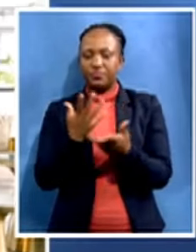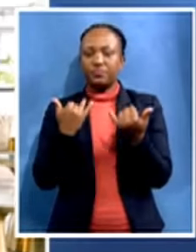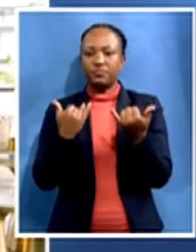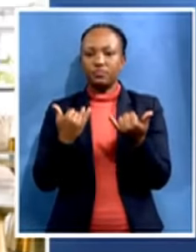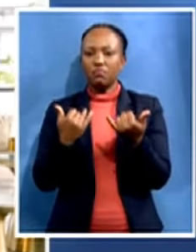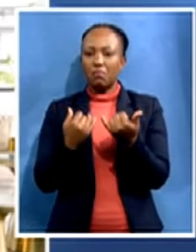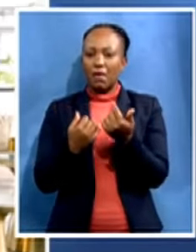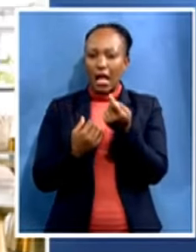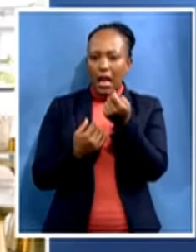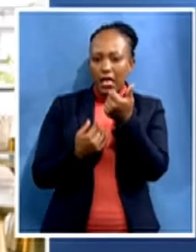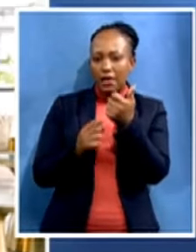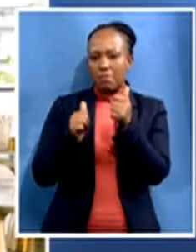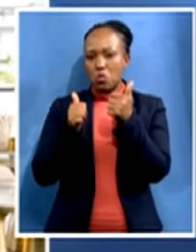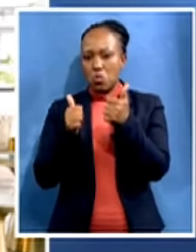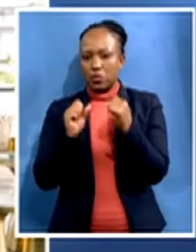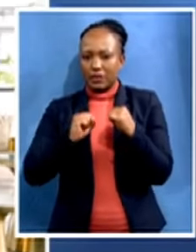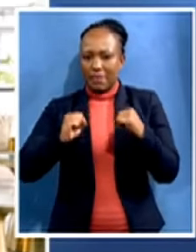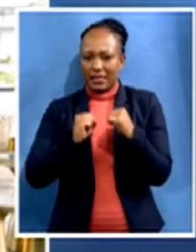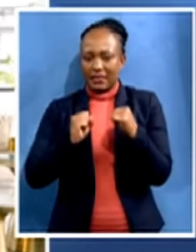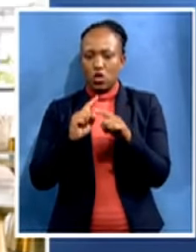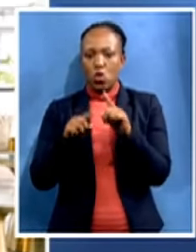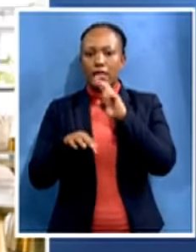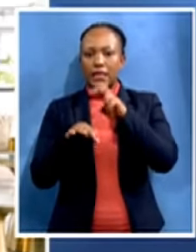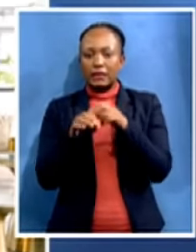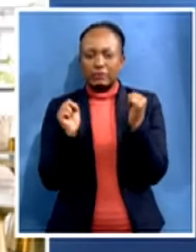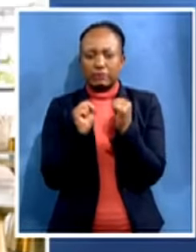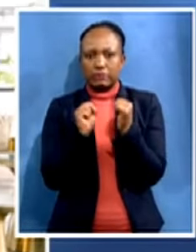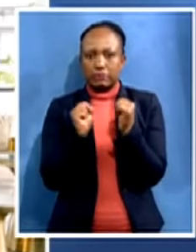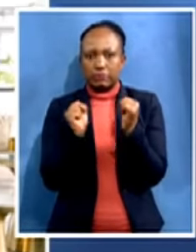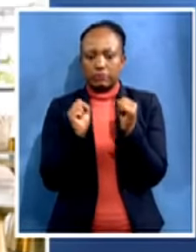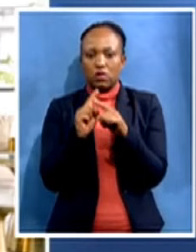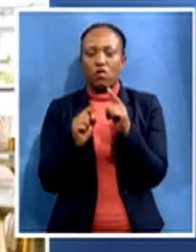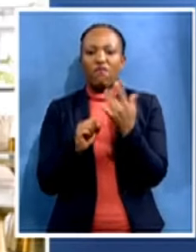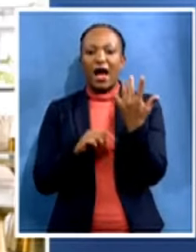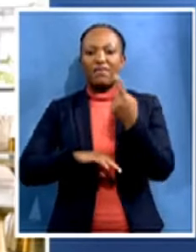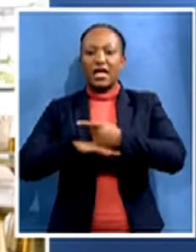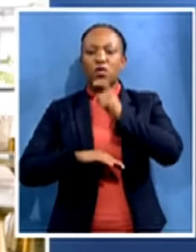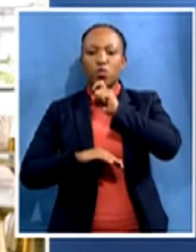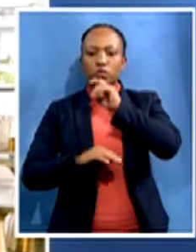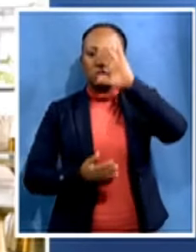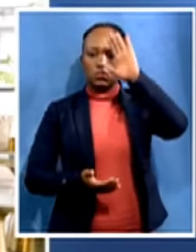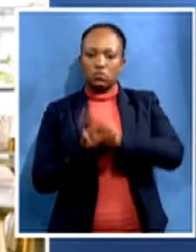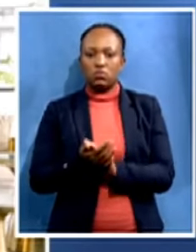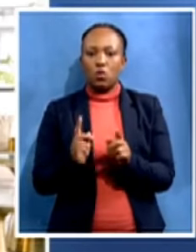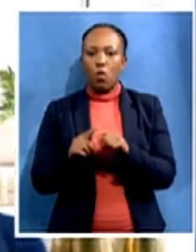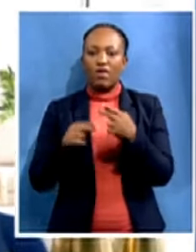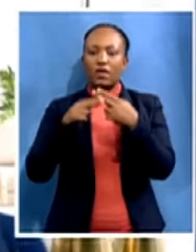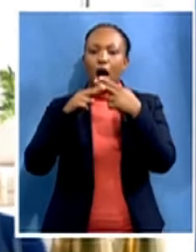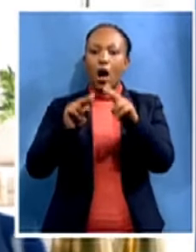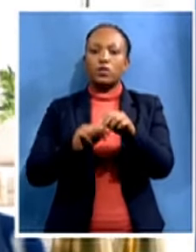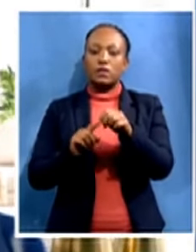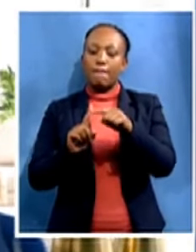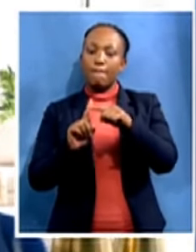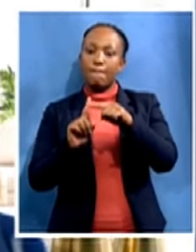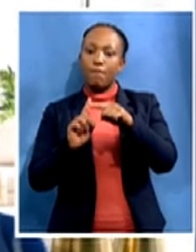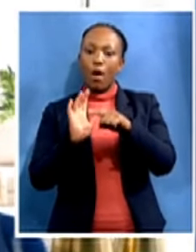have to finish these vaccines, within a 5-day period once they are out of the minus 70. So you